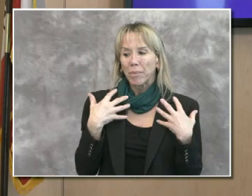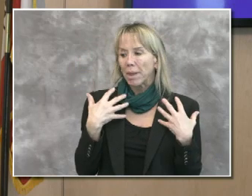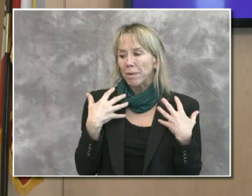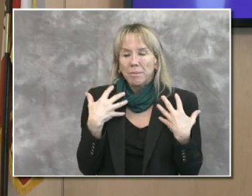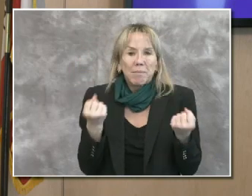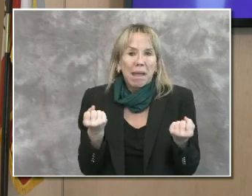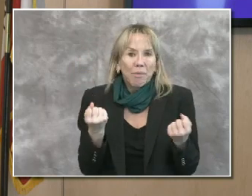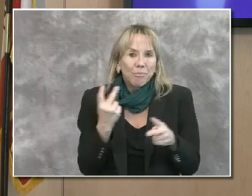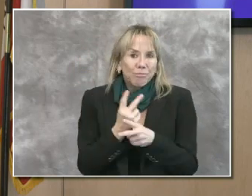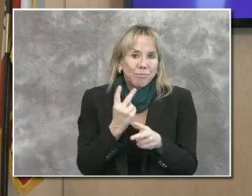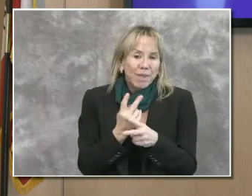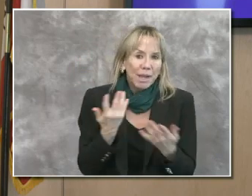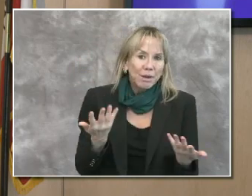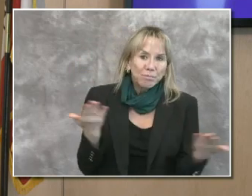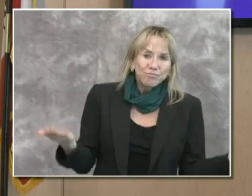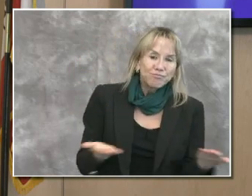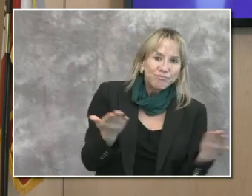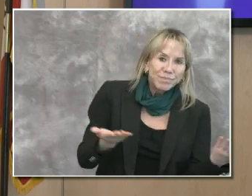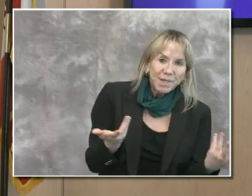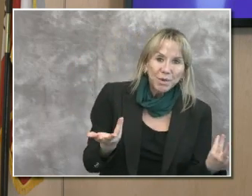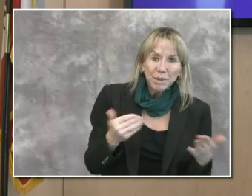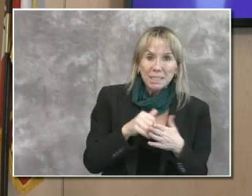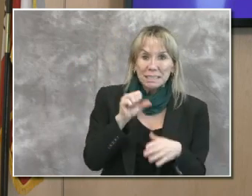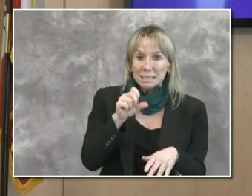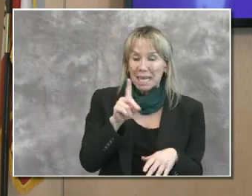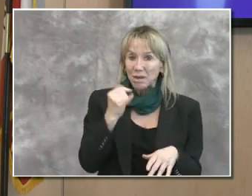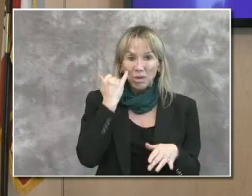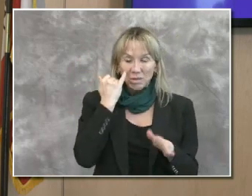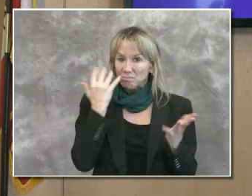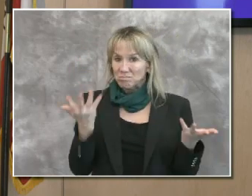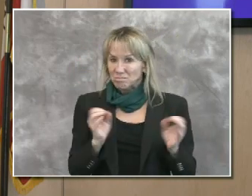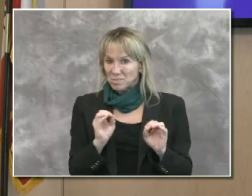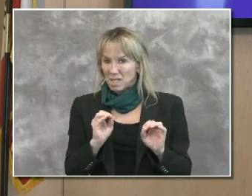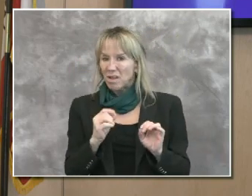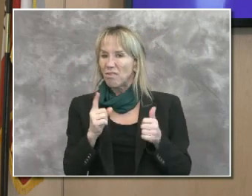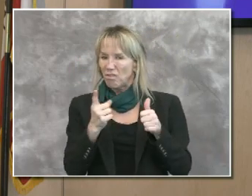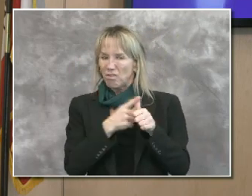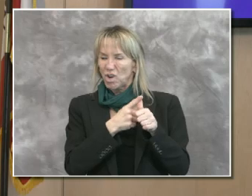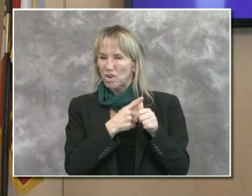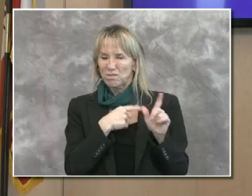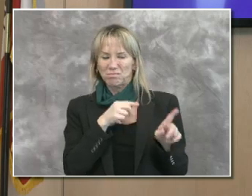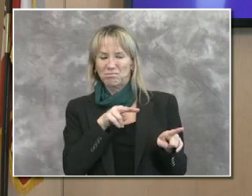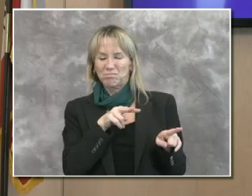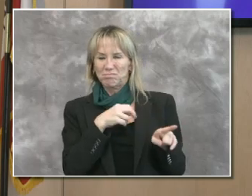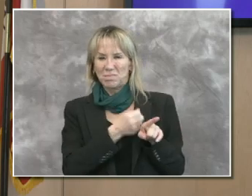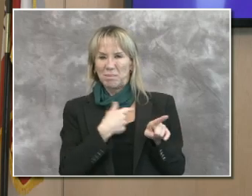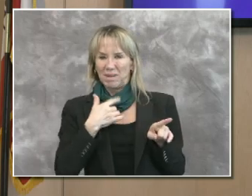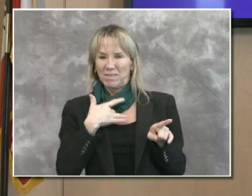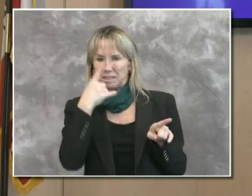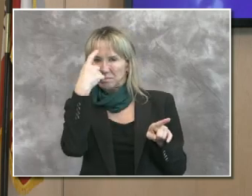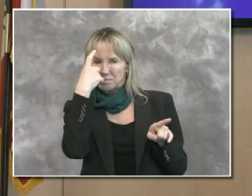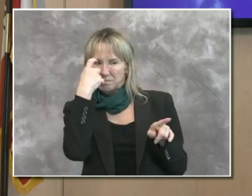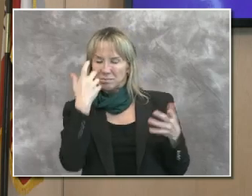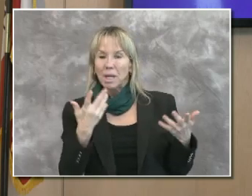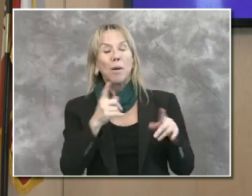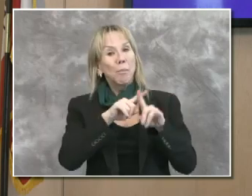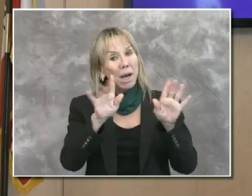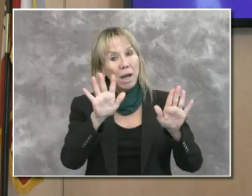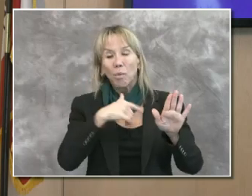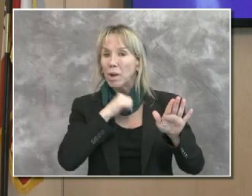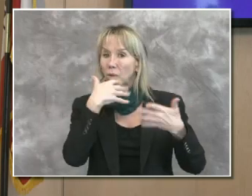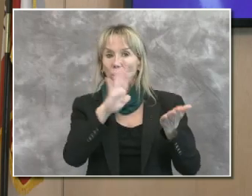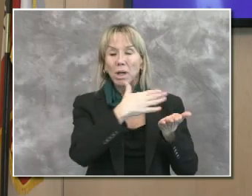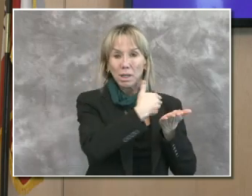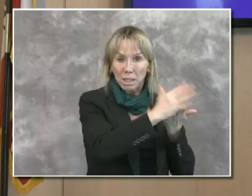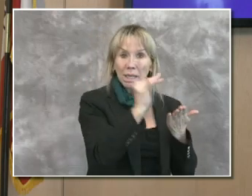healthcare entities here in San Diego, I think that would be my first clue. But again, we want to be able to work with anybody who can set up